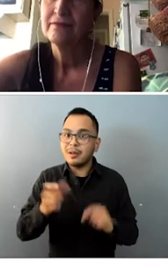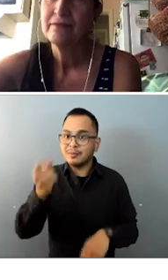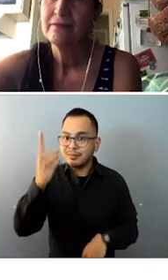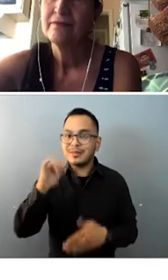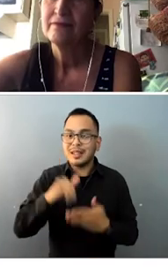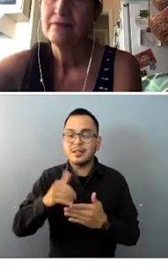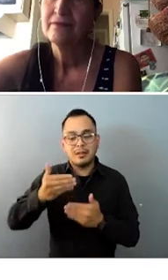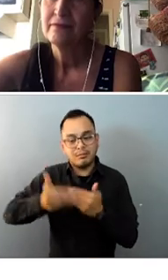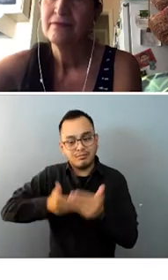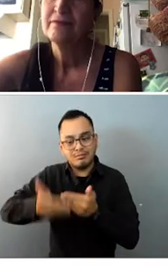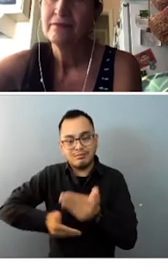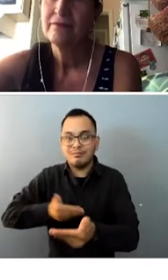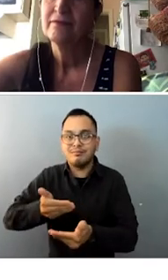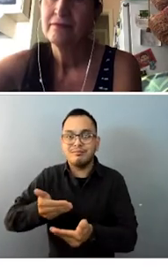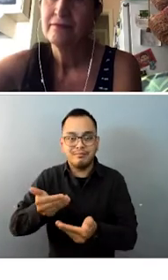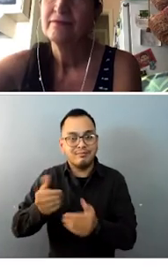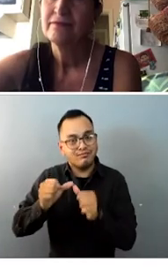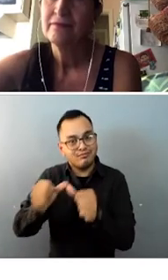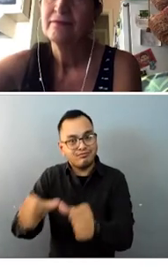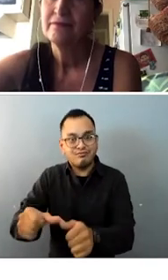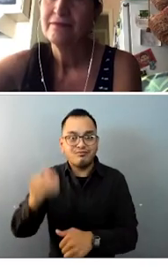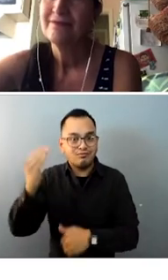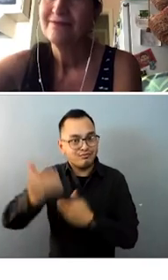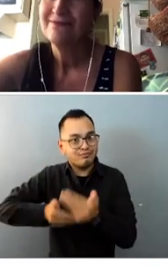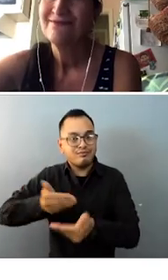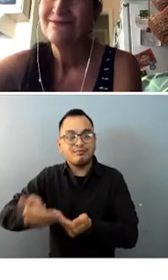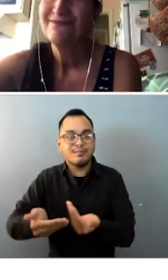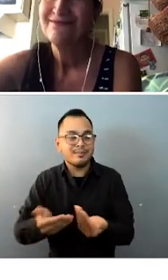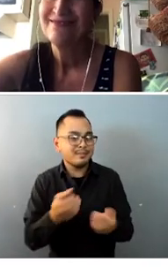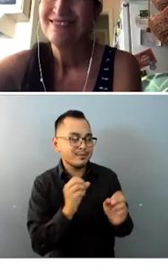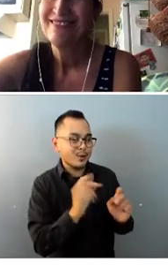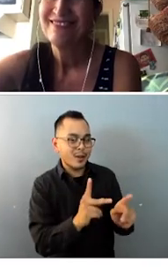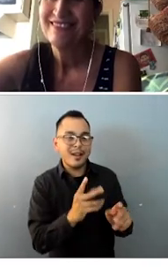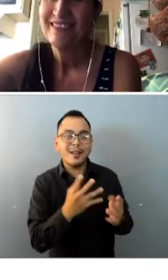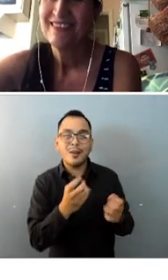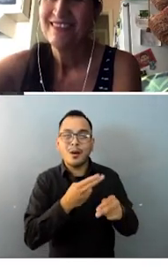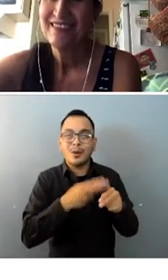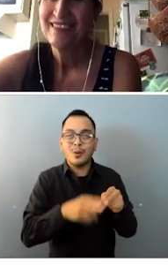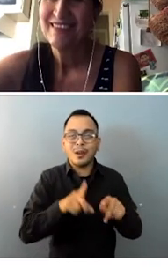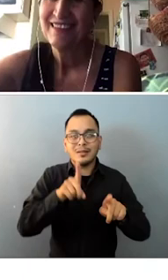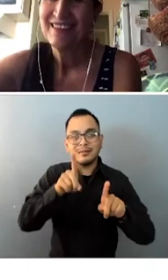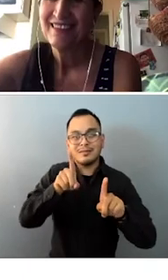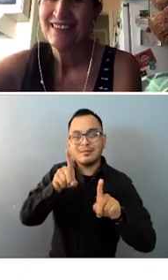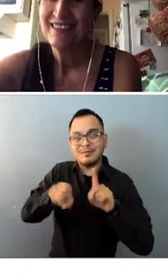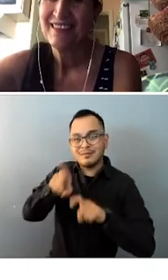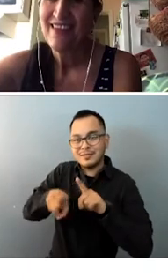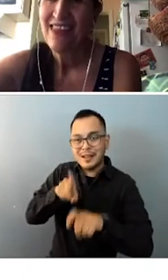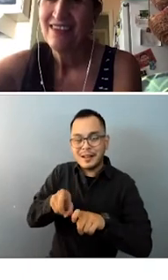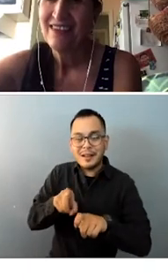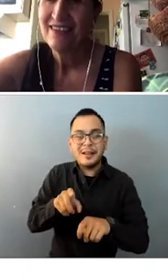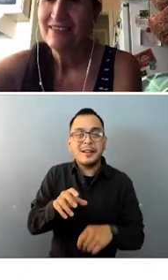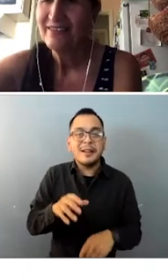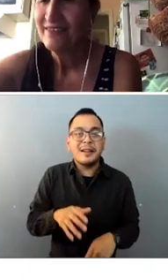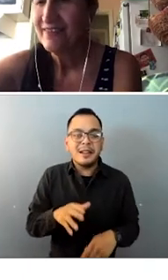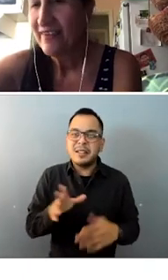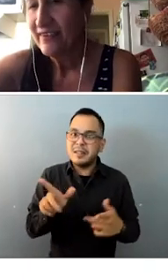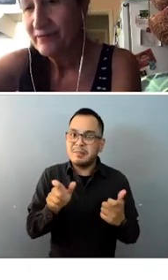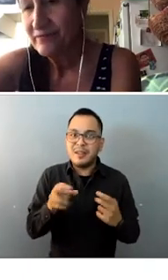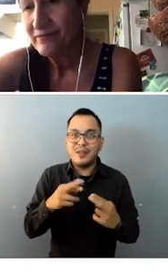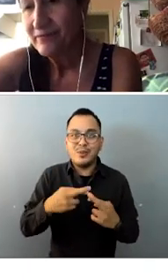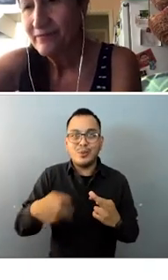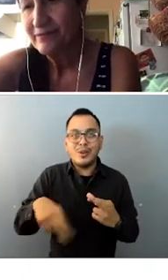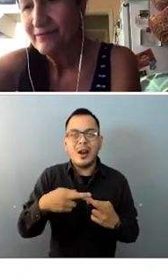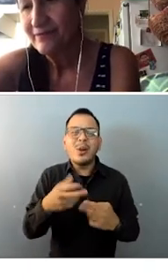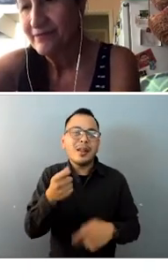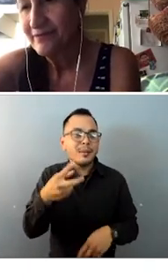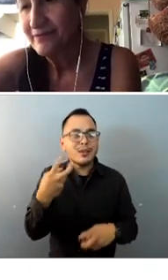ongoing process. All right. I want to do a little speed round with y'all before we move out. And I'm just going to ask you questions that are probably